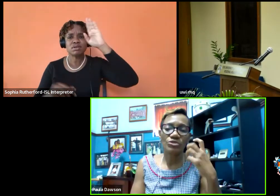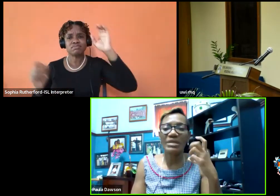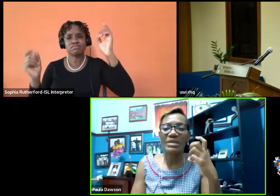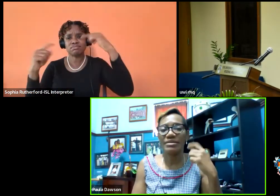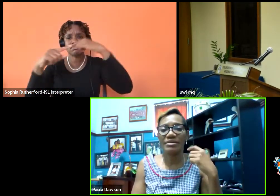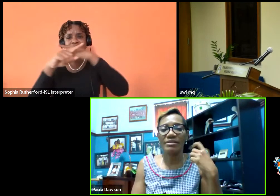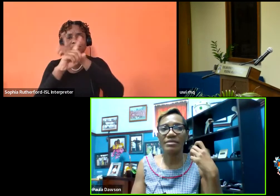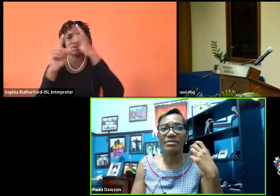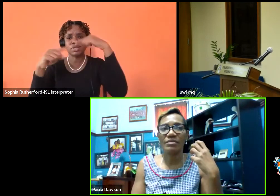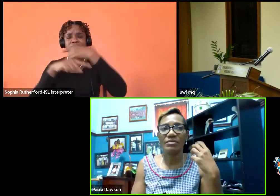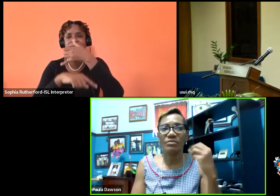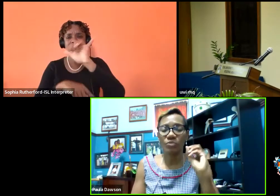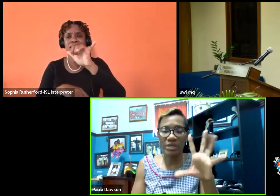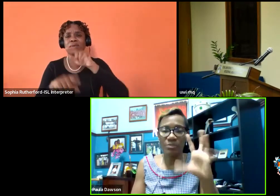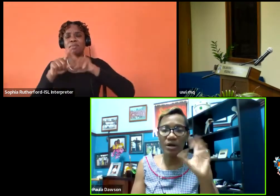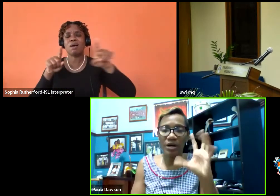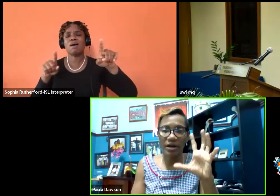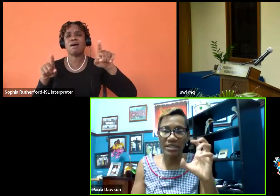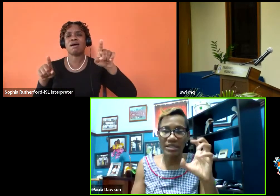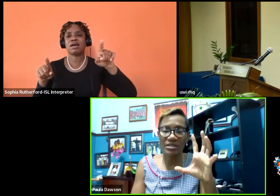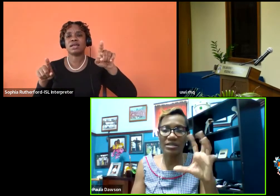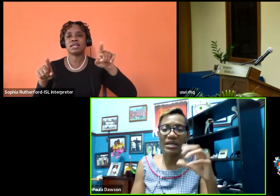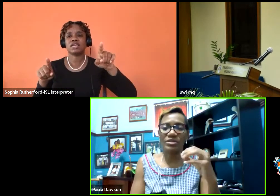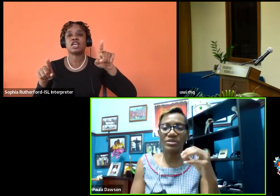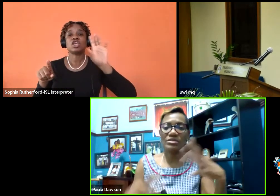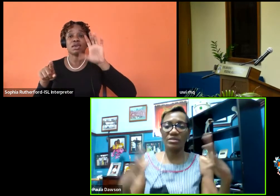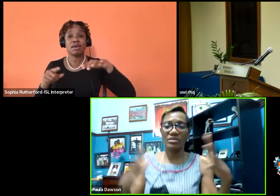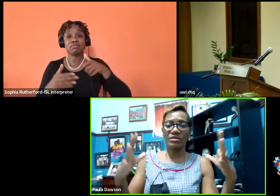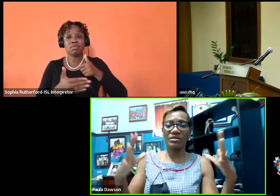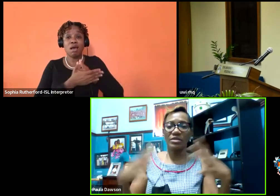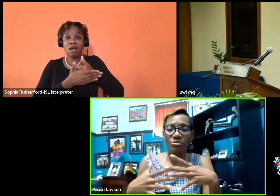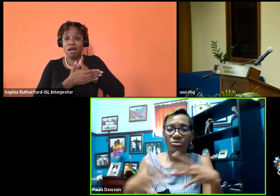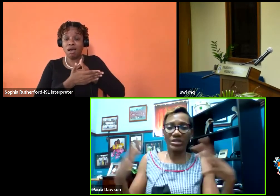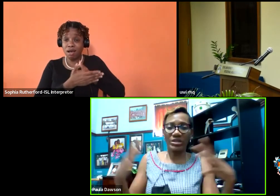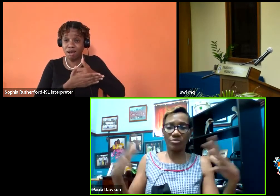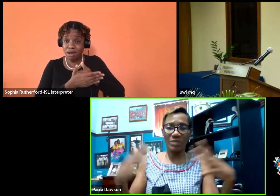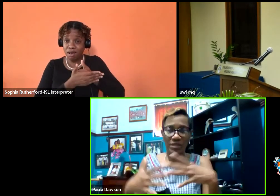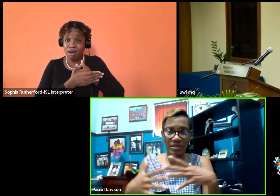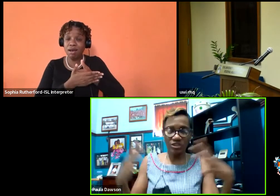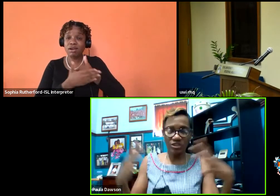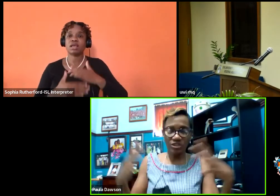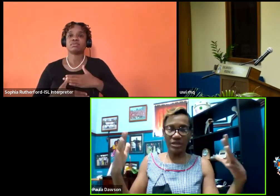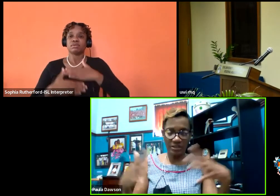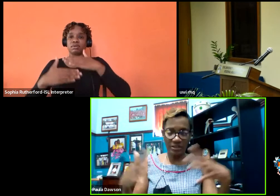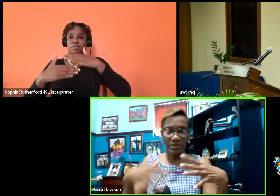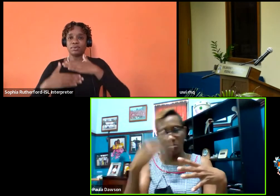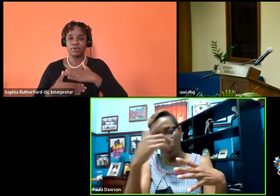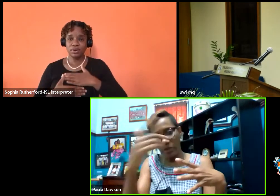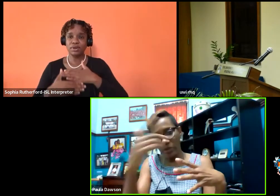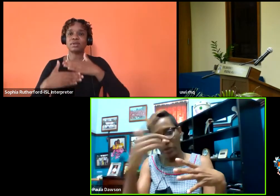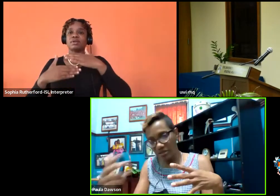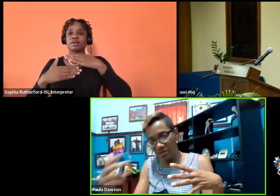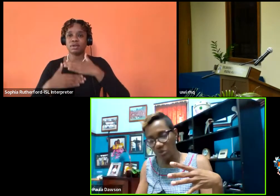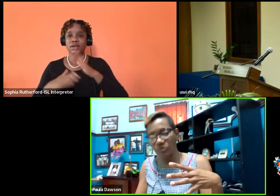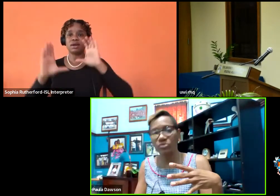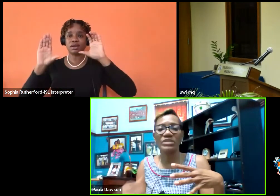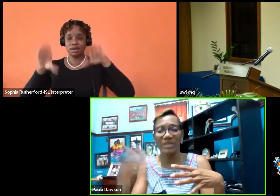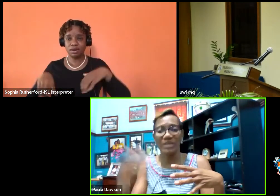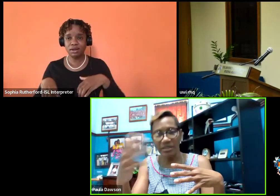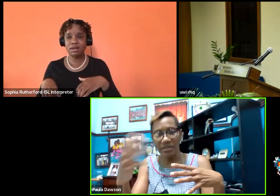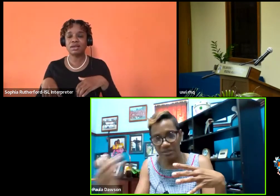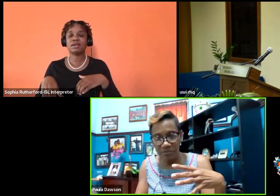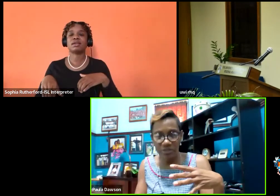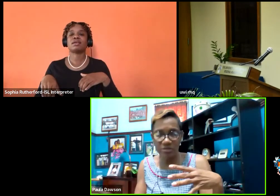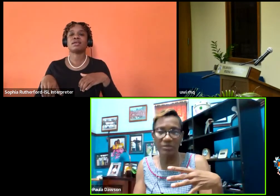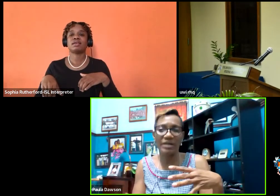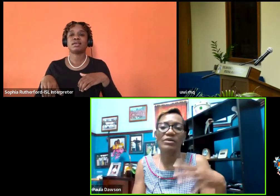still keep your heart beating, and you can still breathe, meaning inspire, expire. Your bowel can still move through, and you